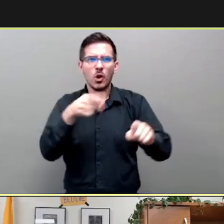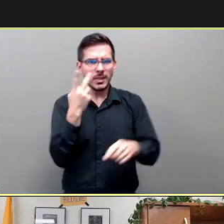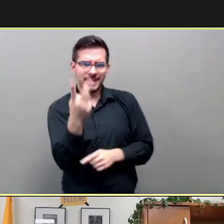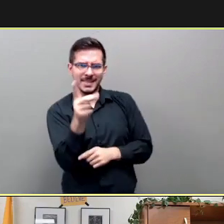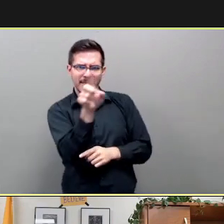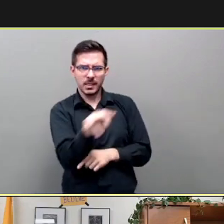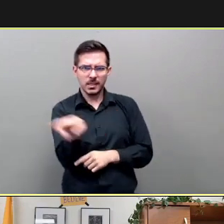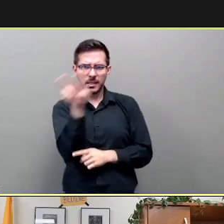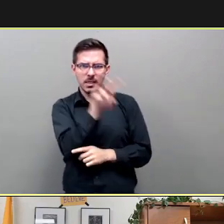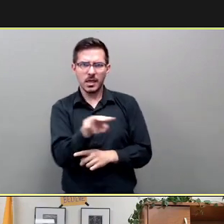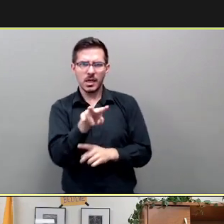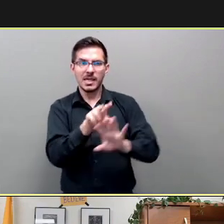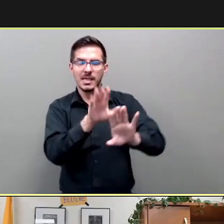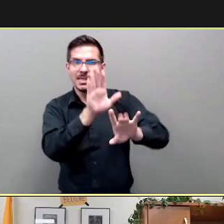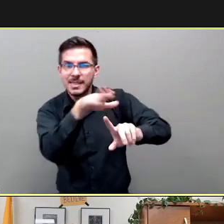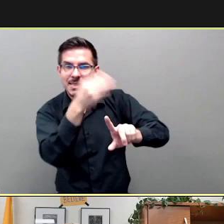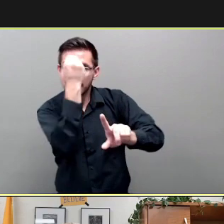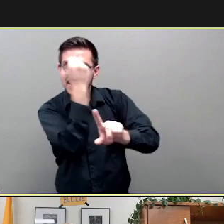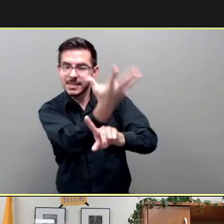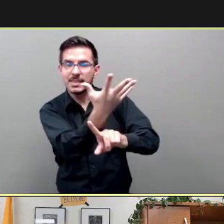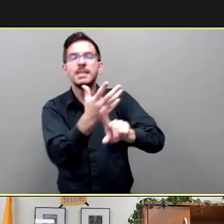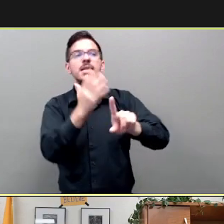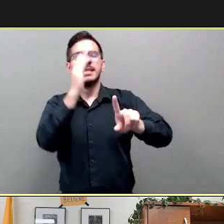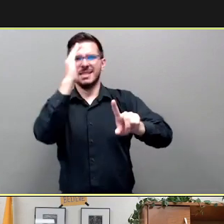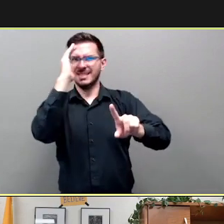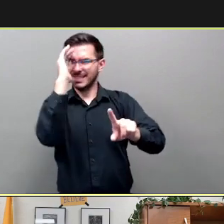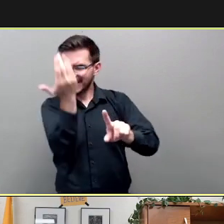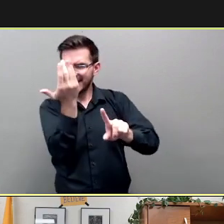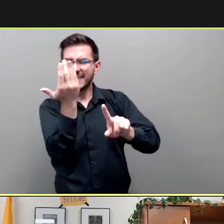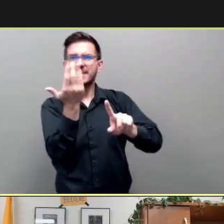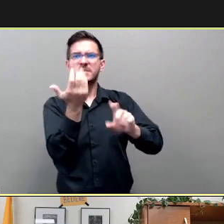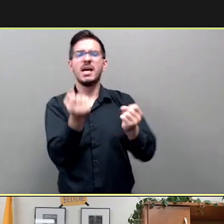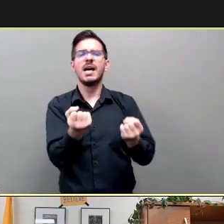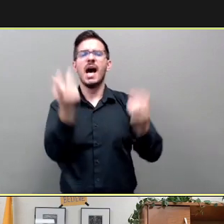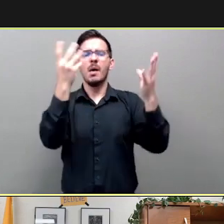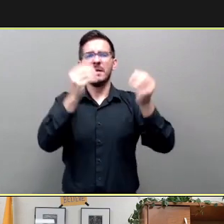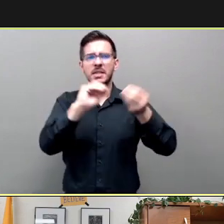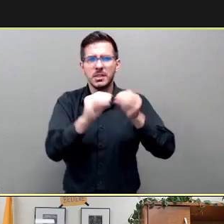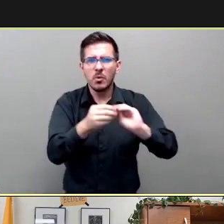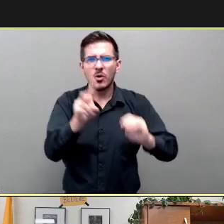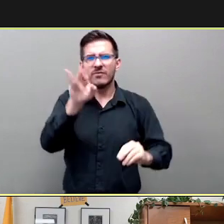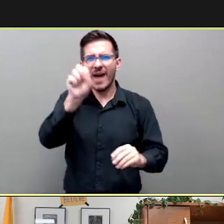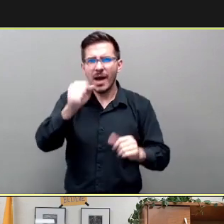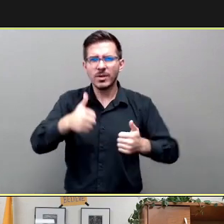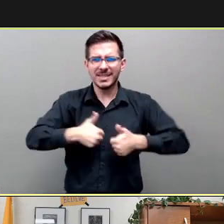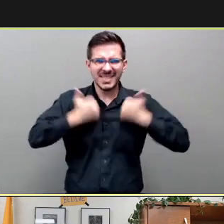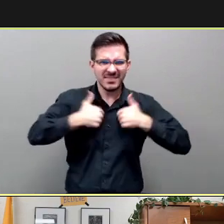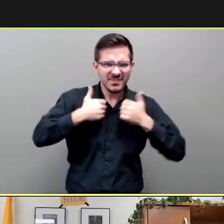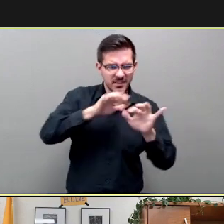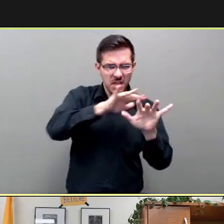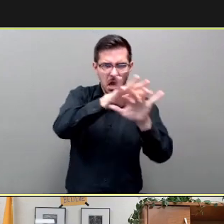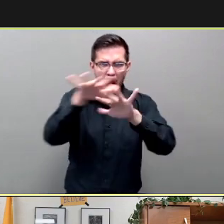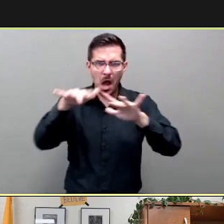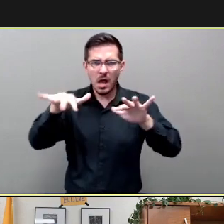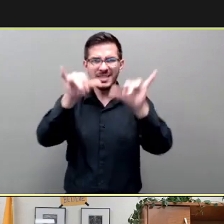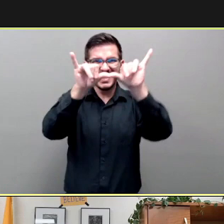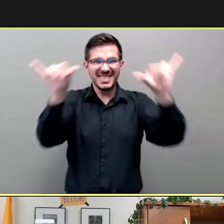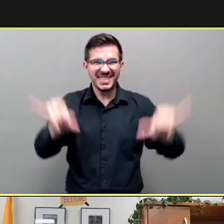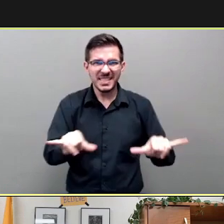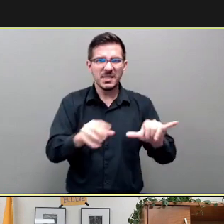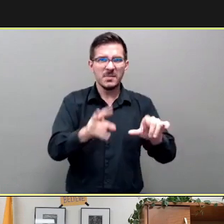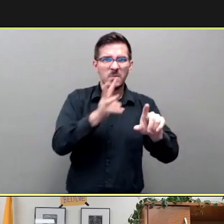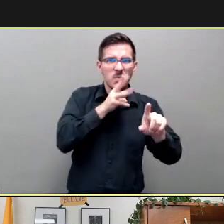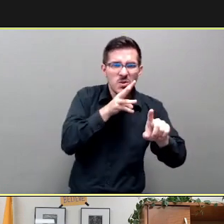looks like an uptick in the number of virus particles that we're finding in your sewage